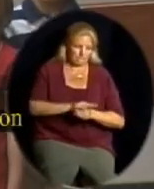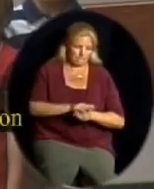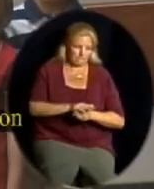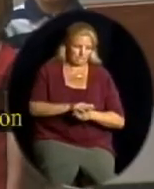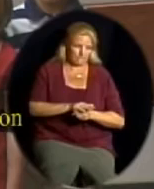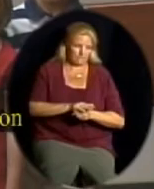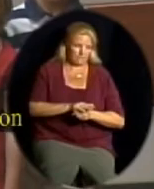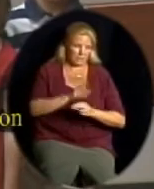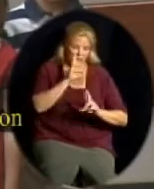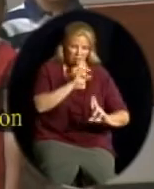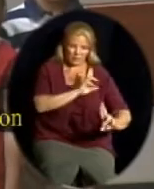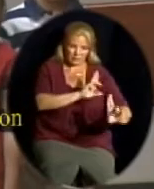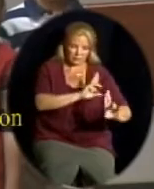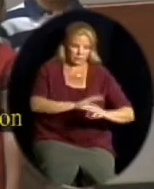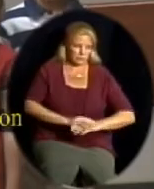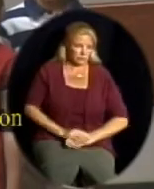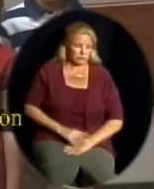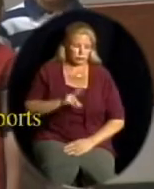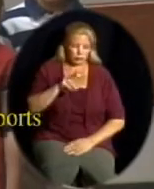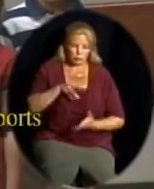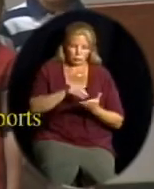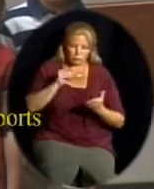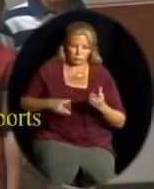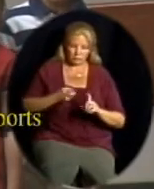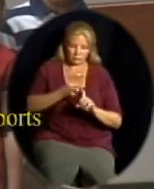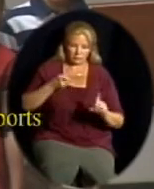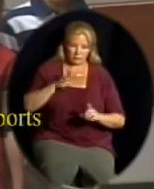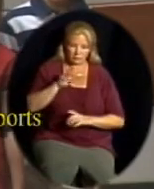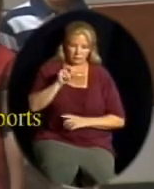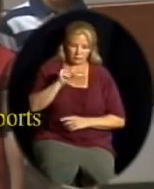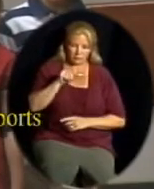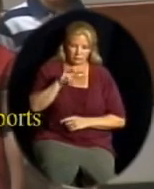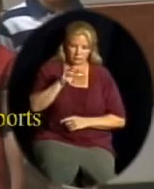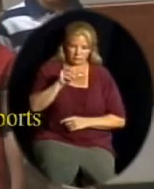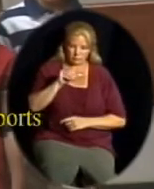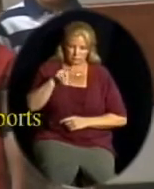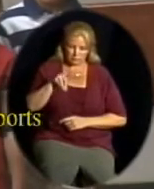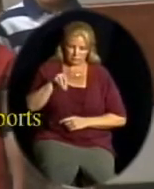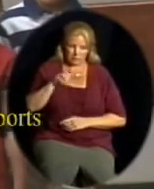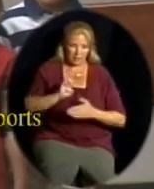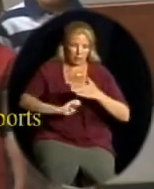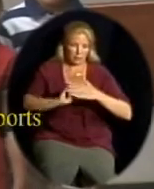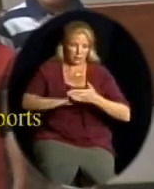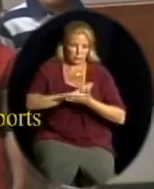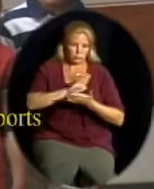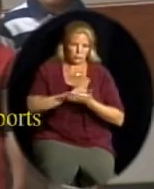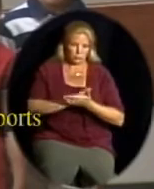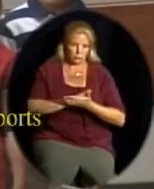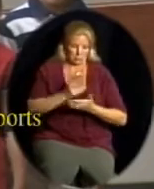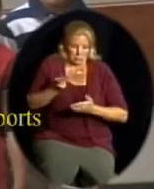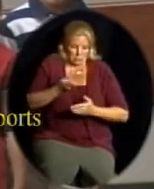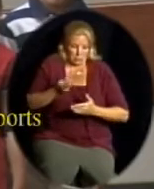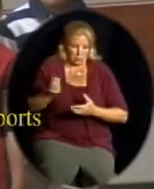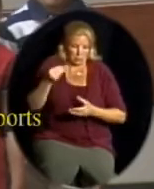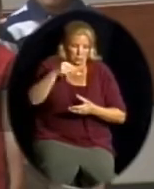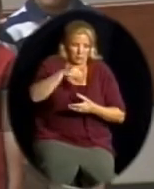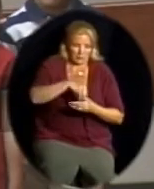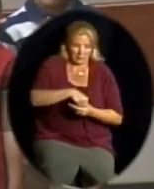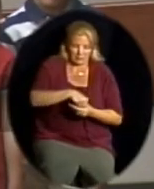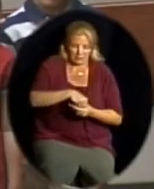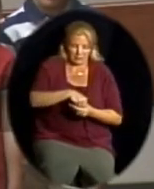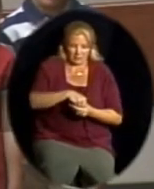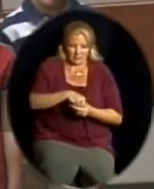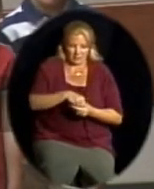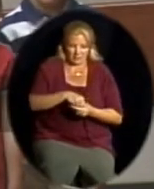Tonight we have two students who are both from Bentwood Elementary School that have participated in our summer school program, and they will both be in